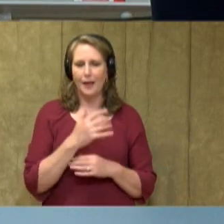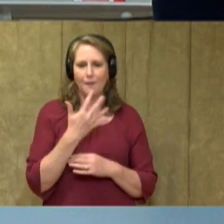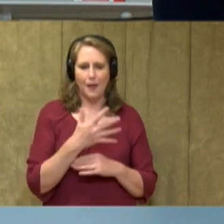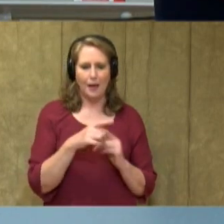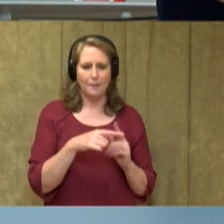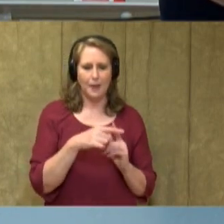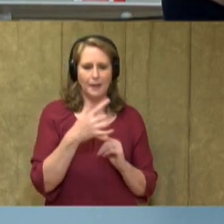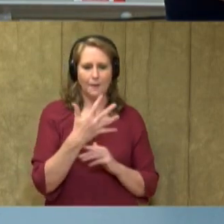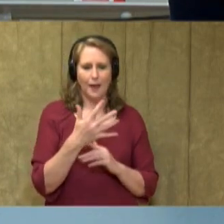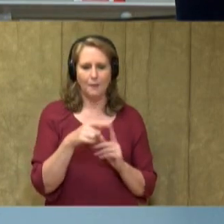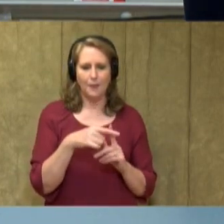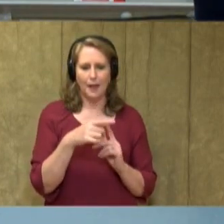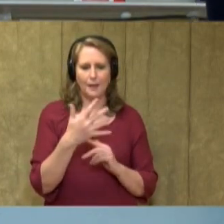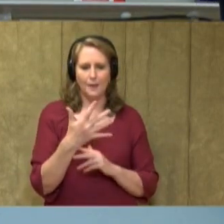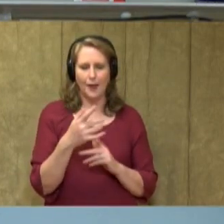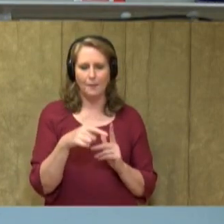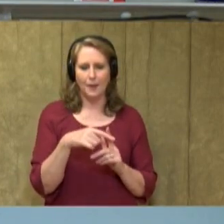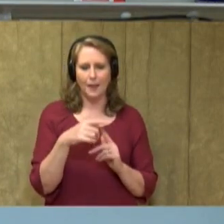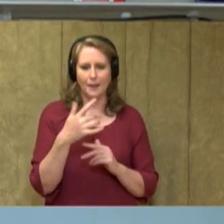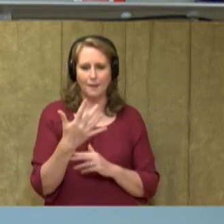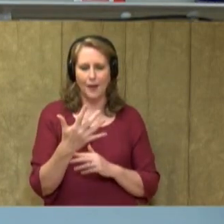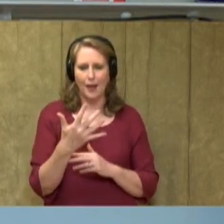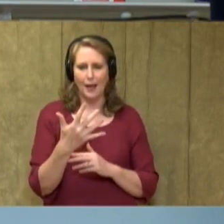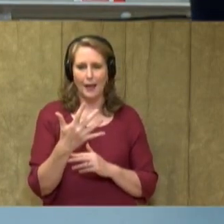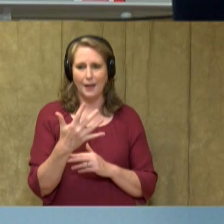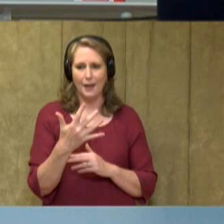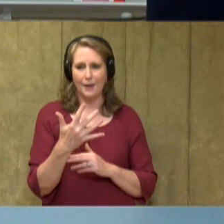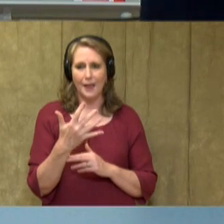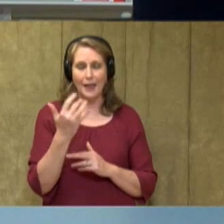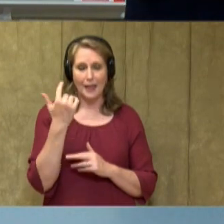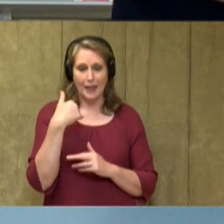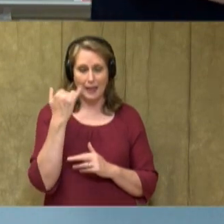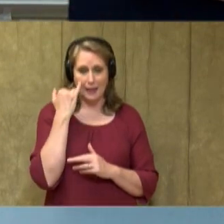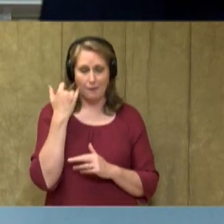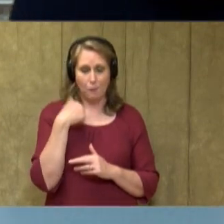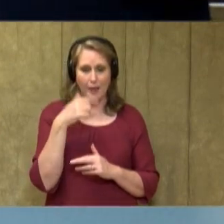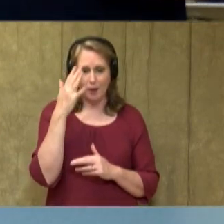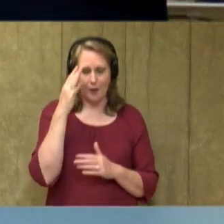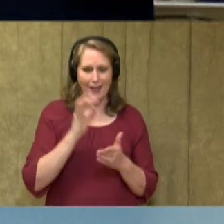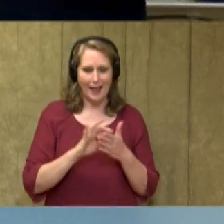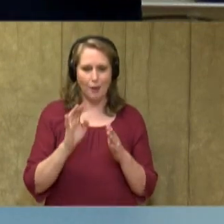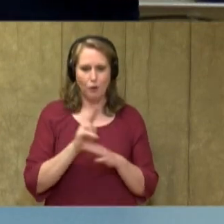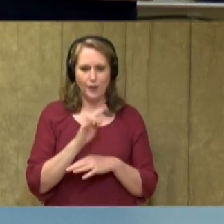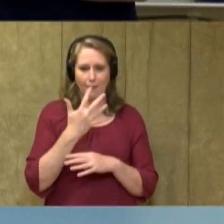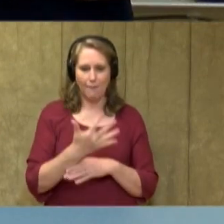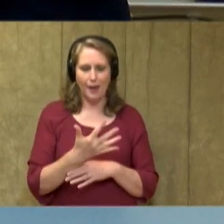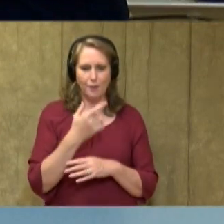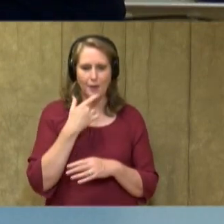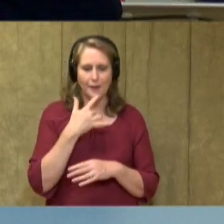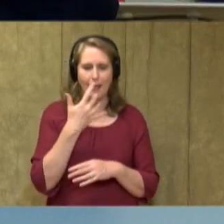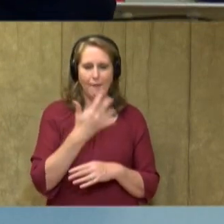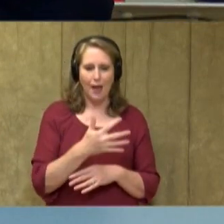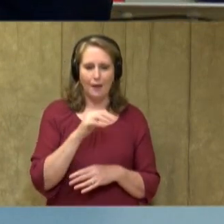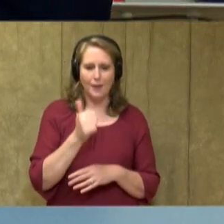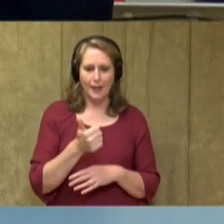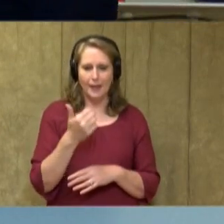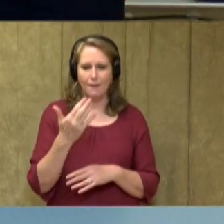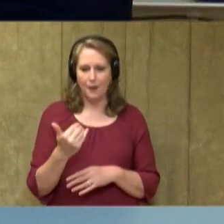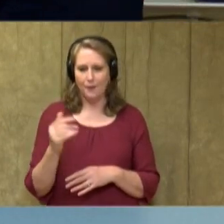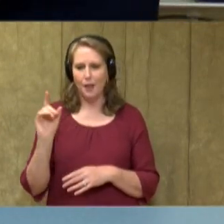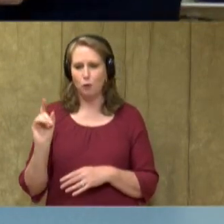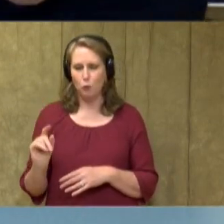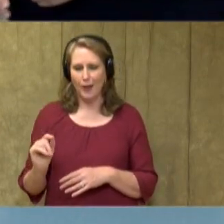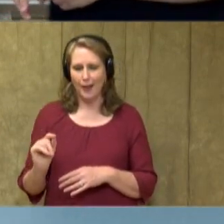5 plus 5 plus 5 plus 5. And if we know how to count by 5s, we could count by 5s and we could say 5, 10,